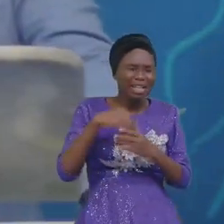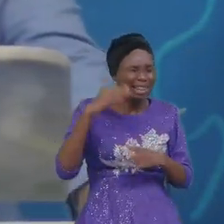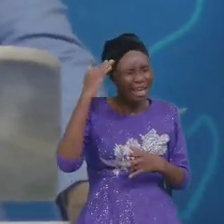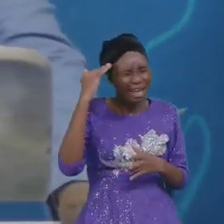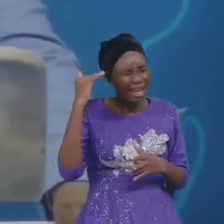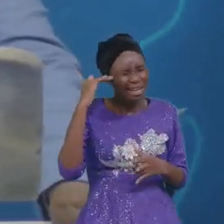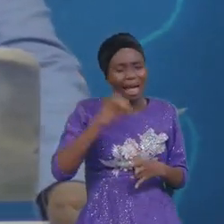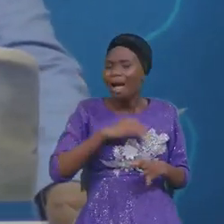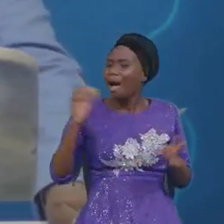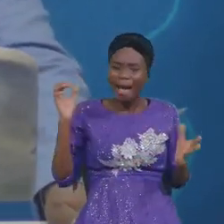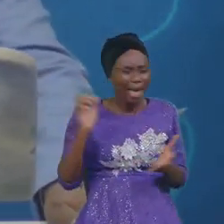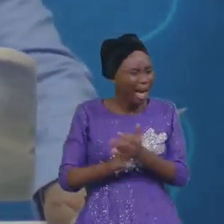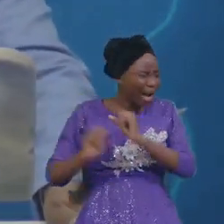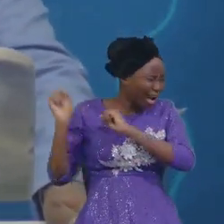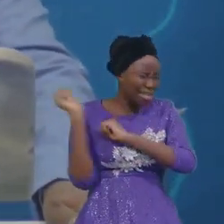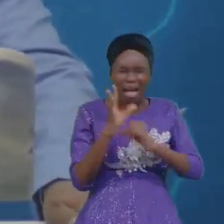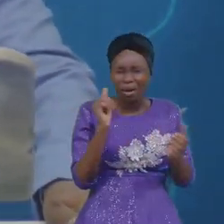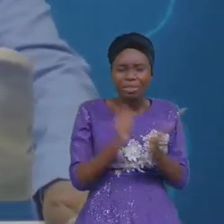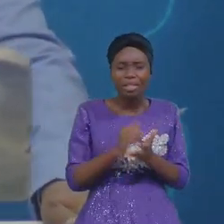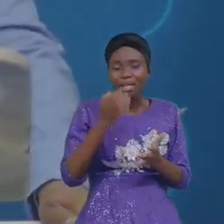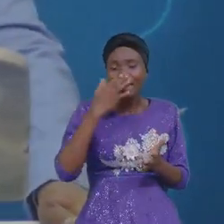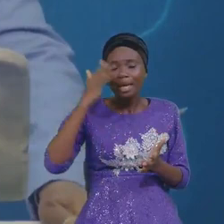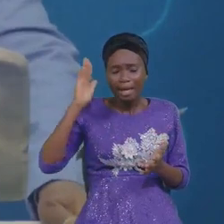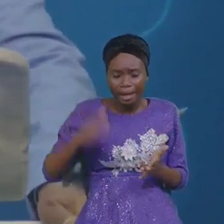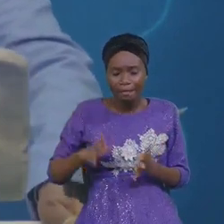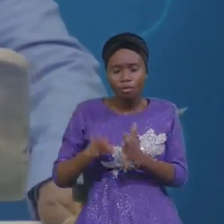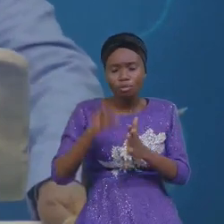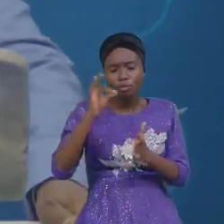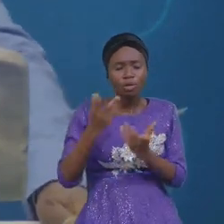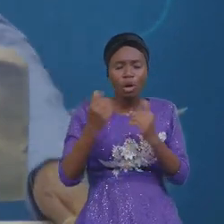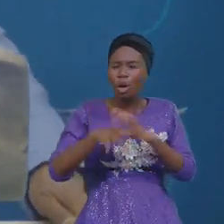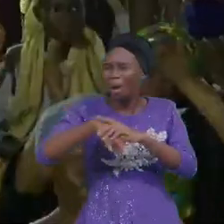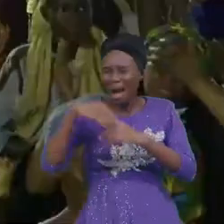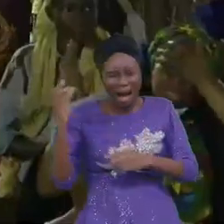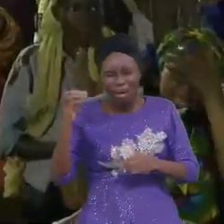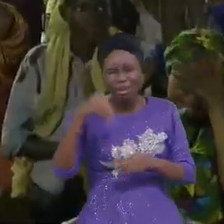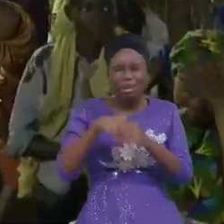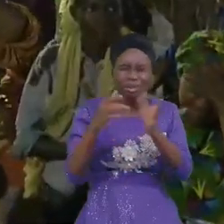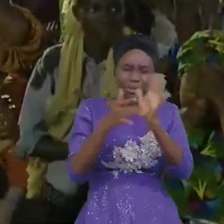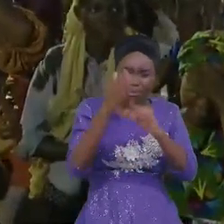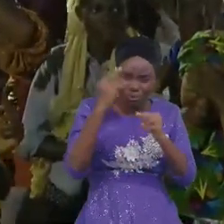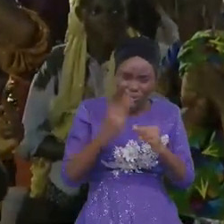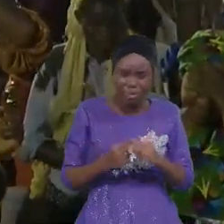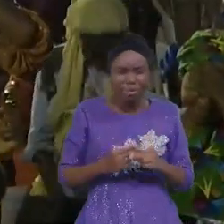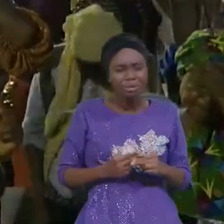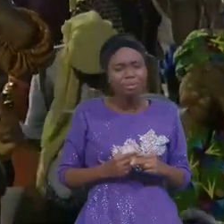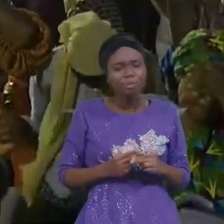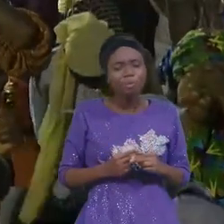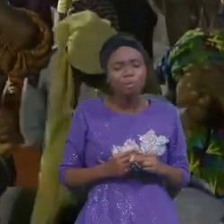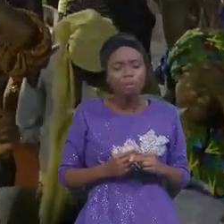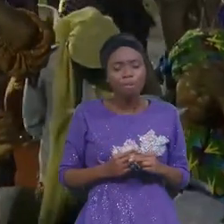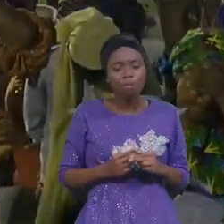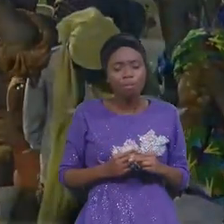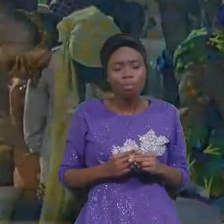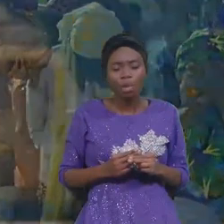cast out that evil, tormenting spirit. Come out in Jesus' name. Swelling